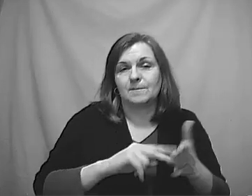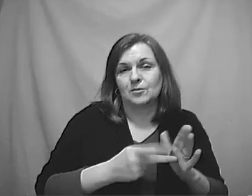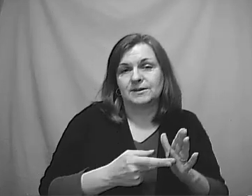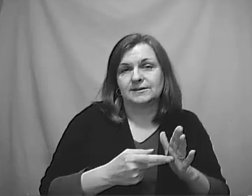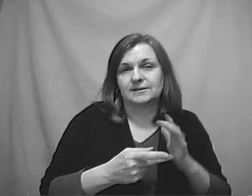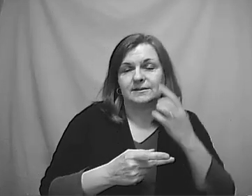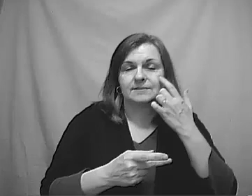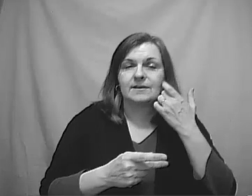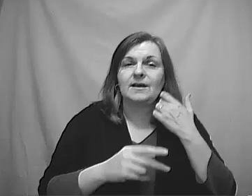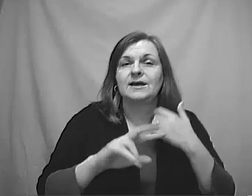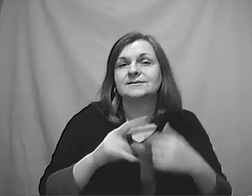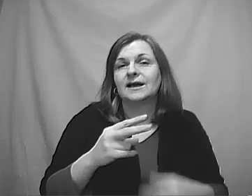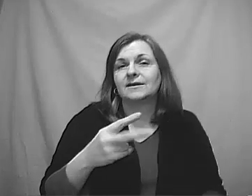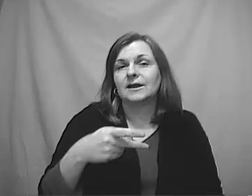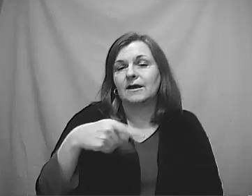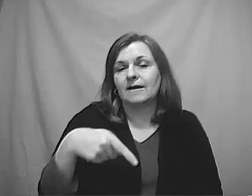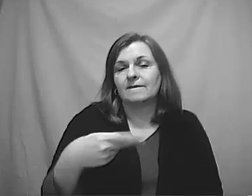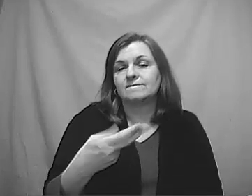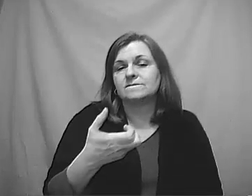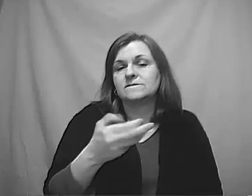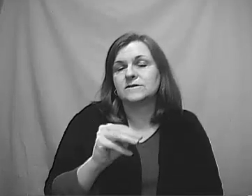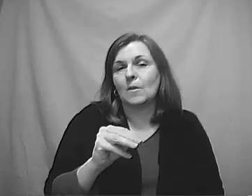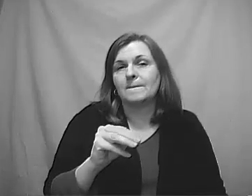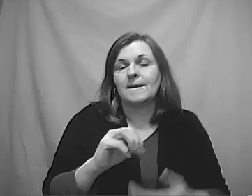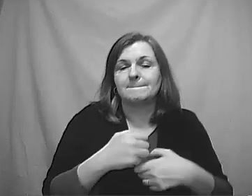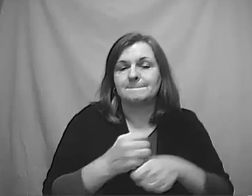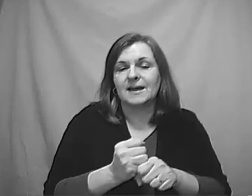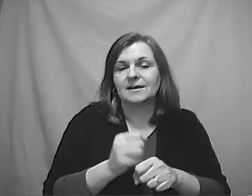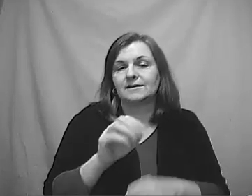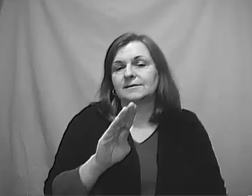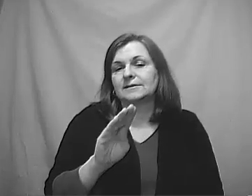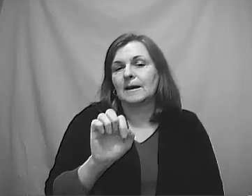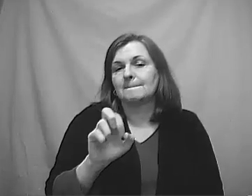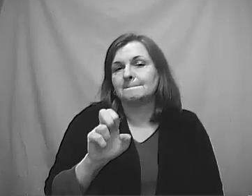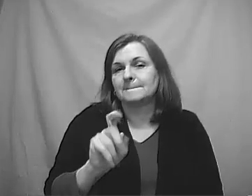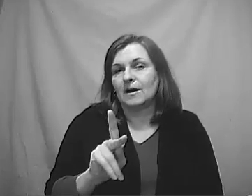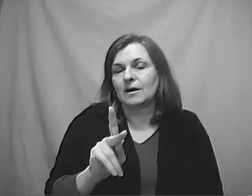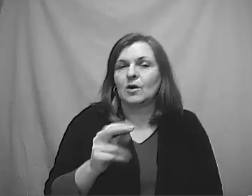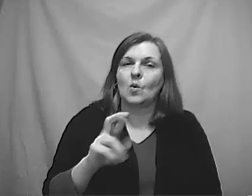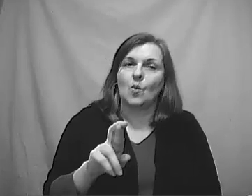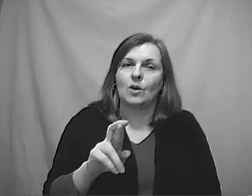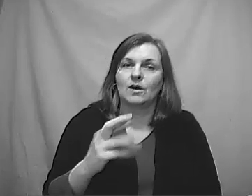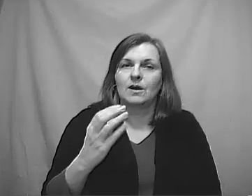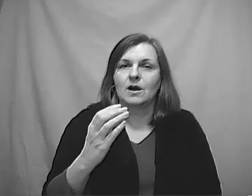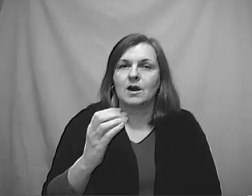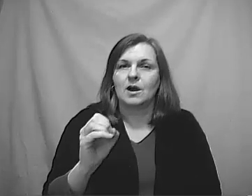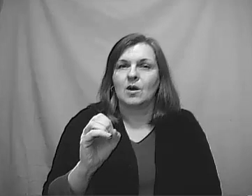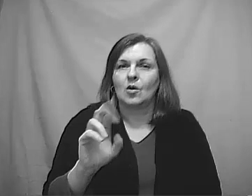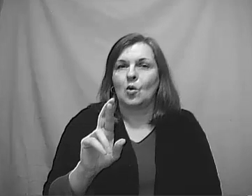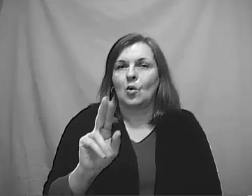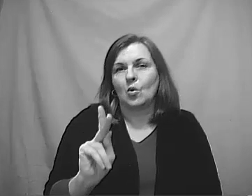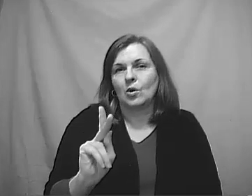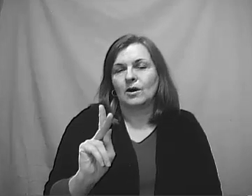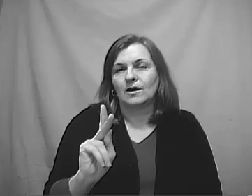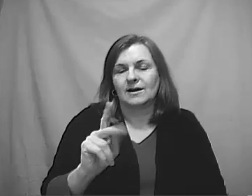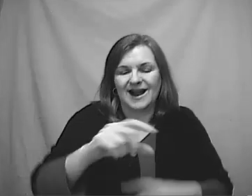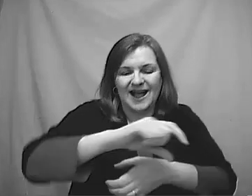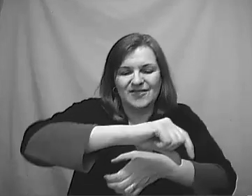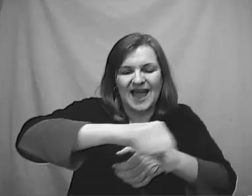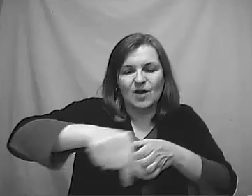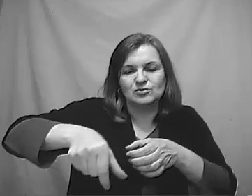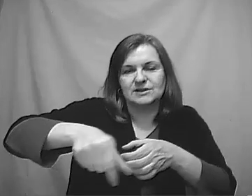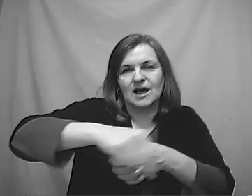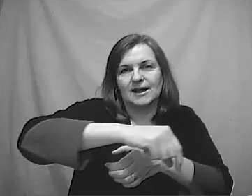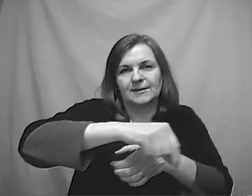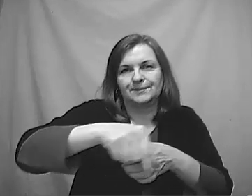different purpose. The secondary phloem's purpose is actually to produce bark or cork on the outside